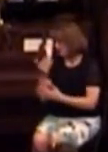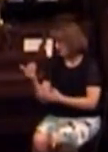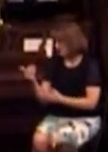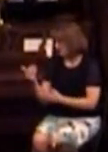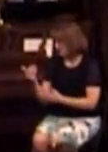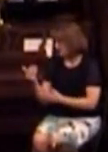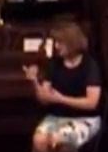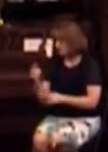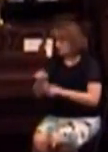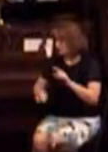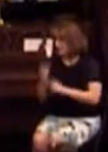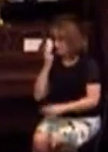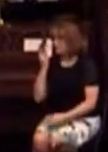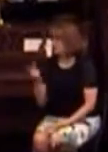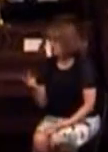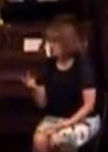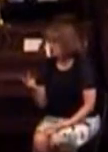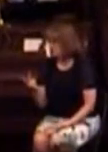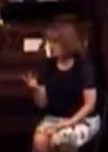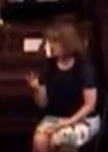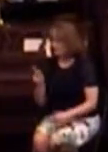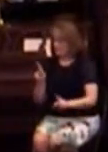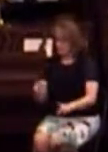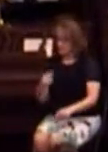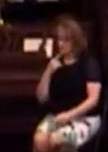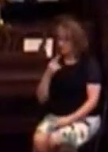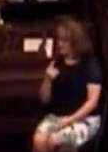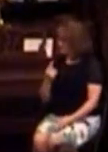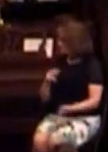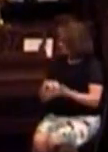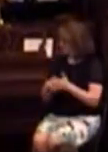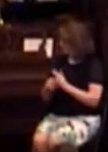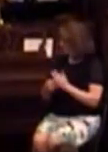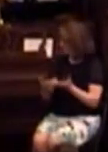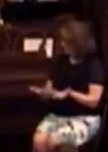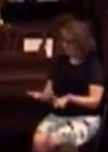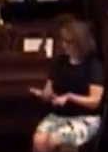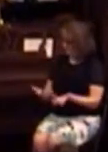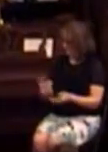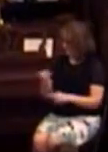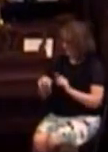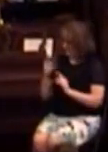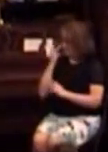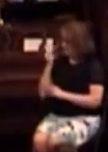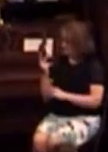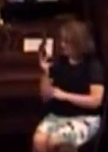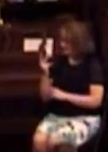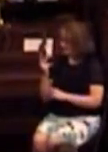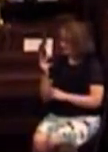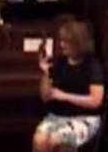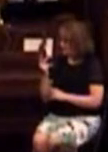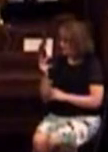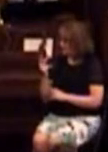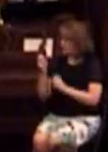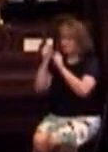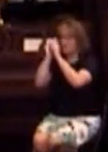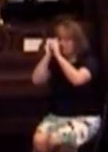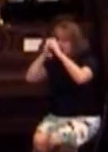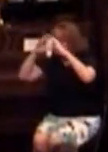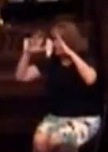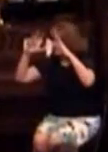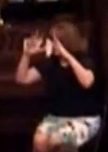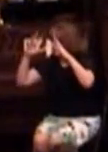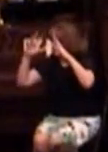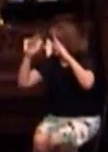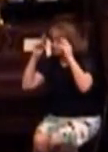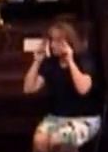ability to see. What's that? Well, there's images that come to your through your eyes. What's an image? Oh, an image is, I mean,